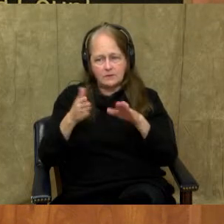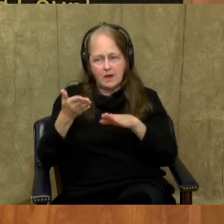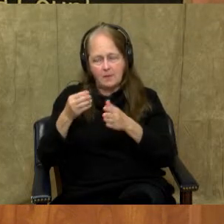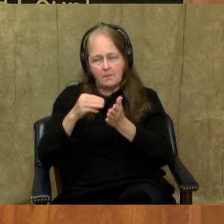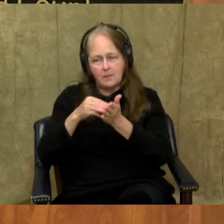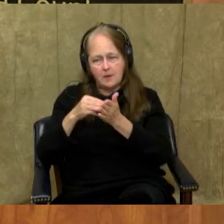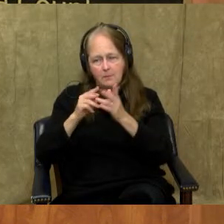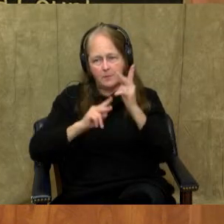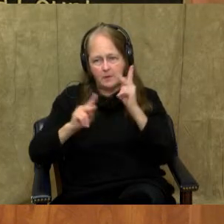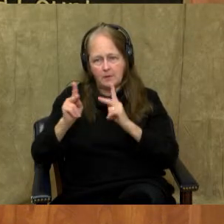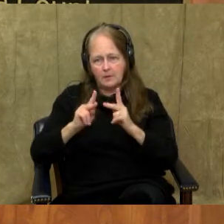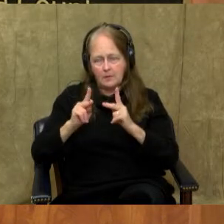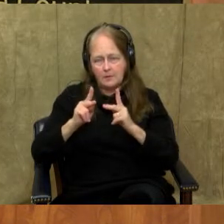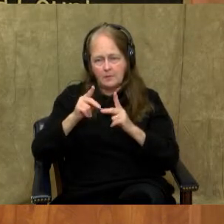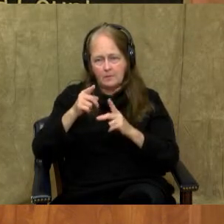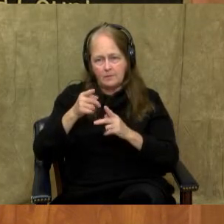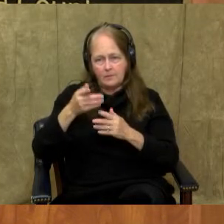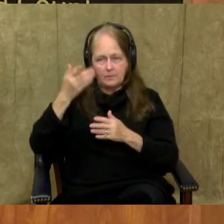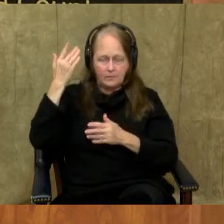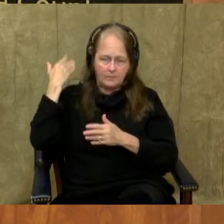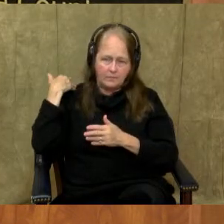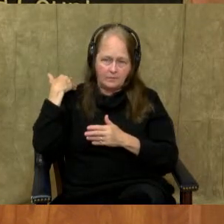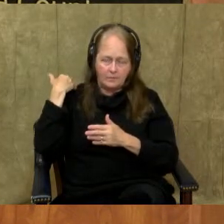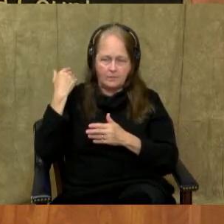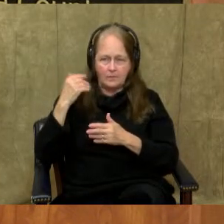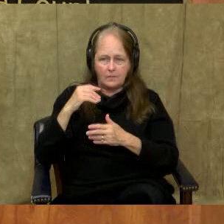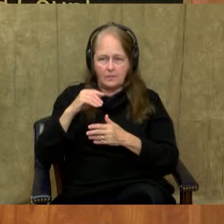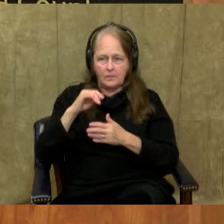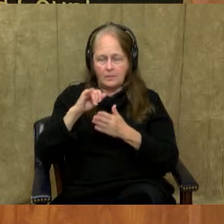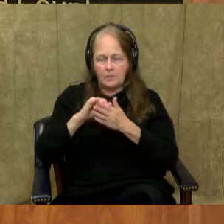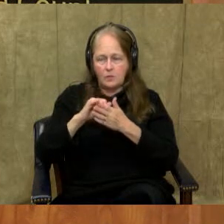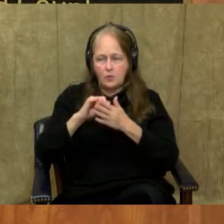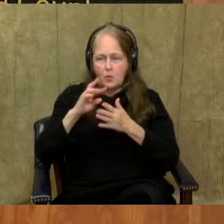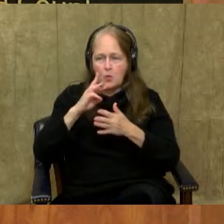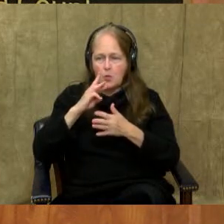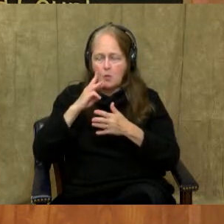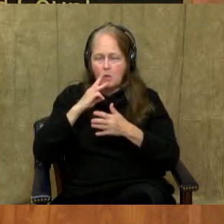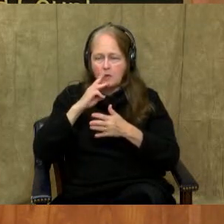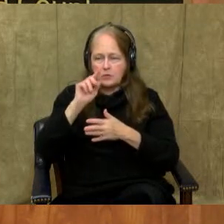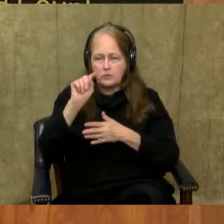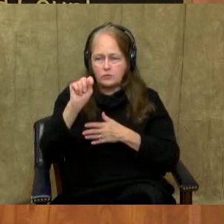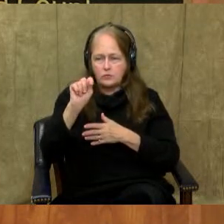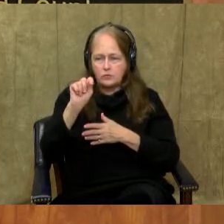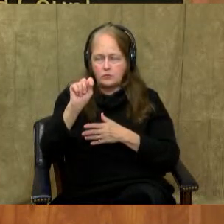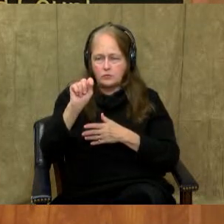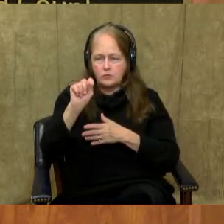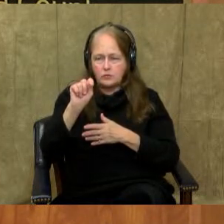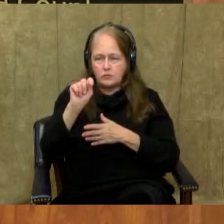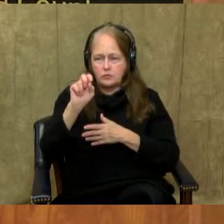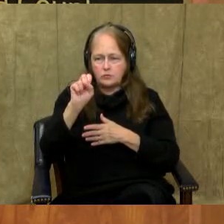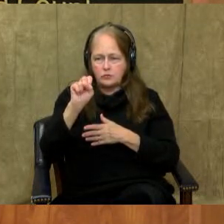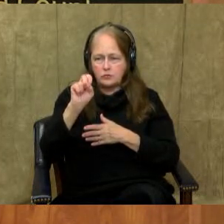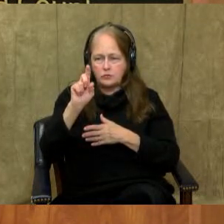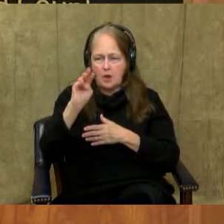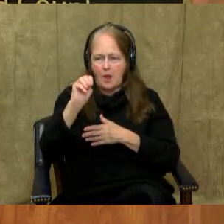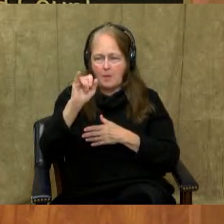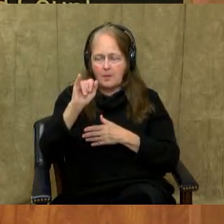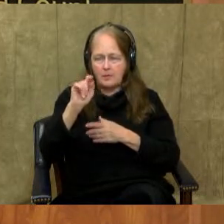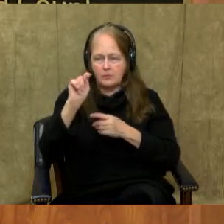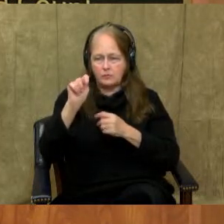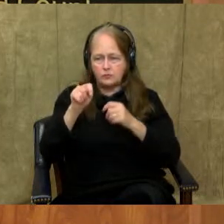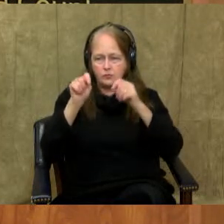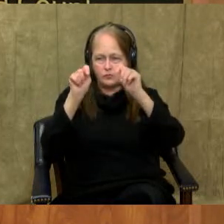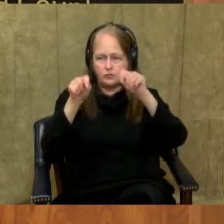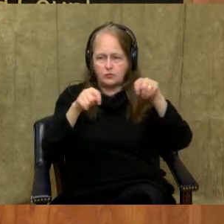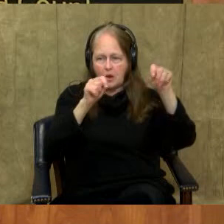millions of people throughout the centuries. And also coastal tsunamis. This can be related to the earthquakes that we mentioned.